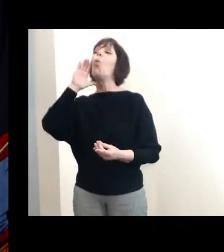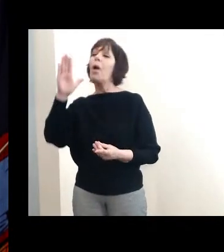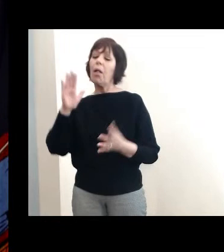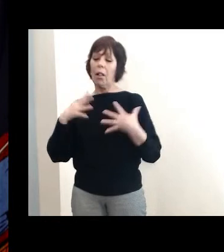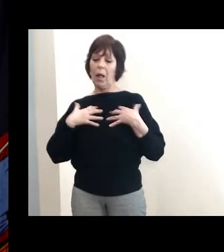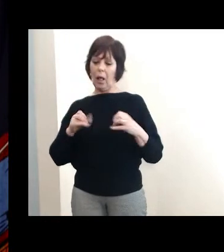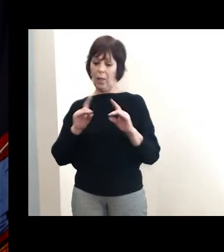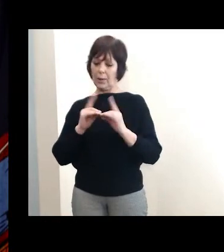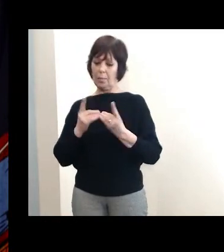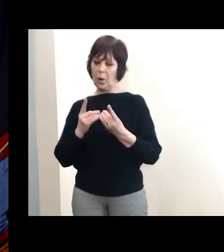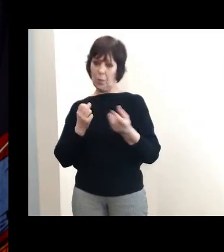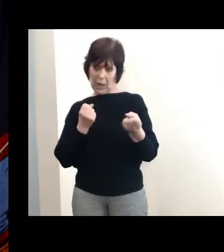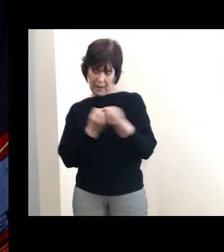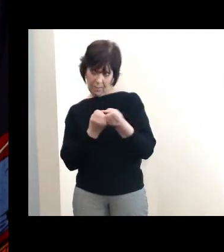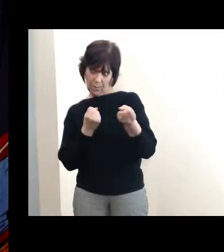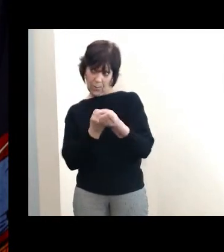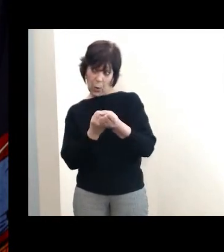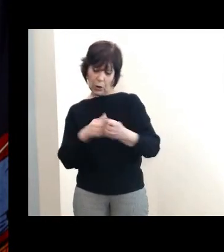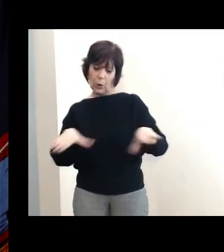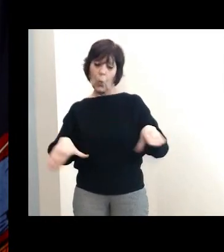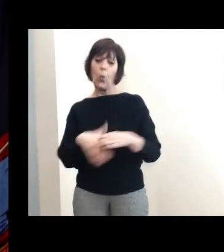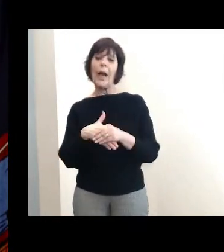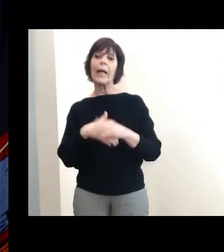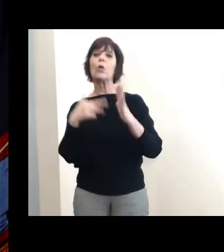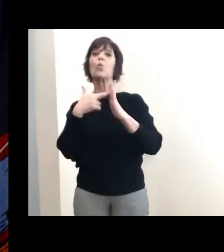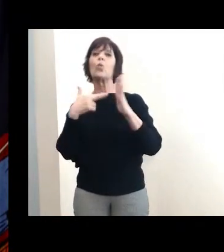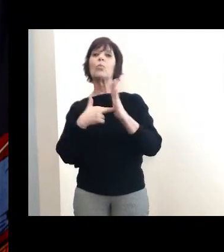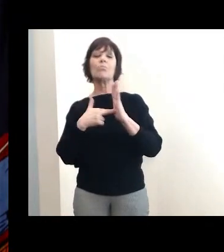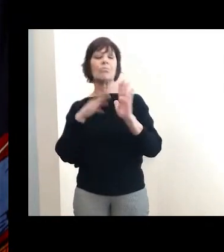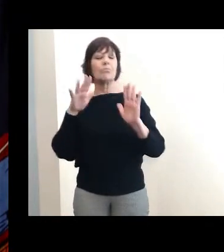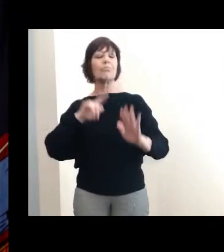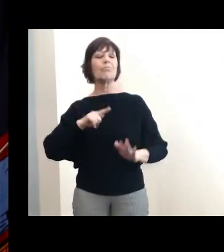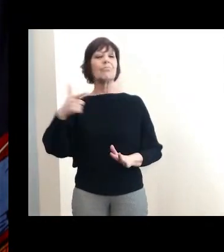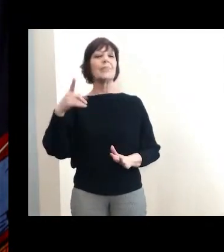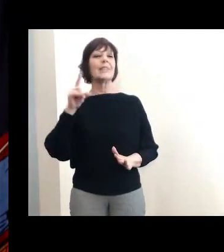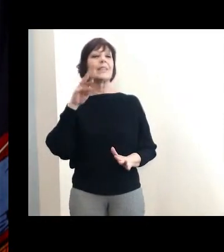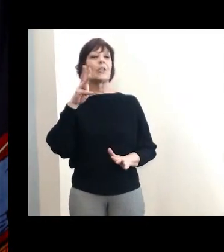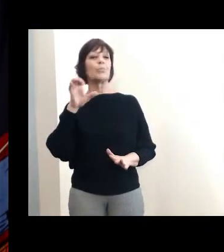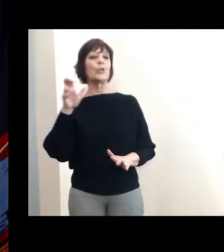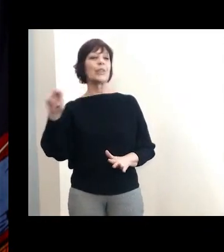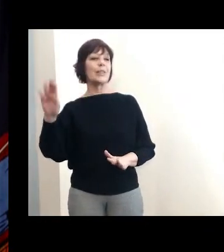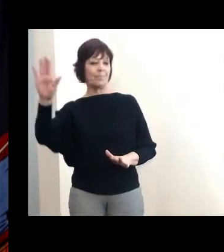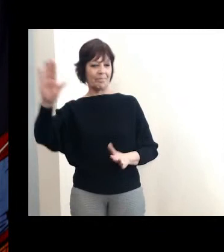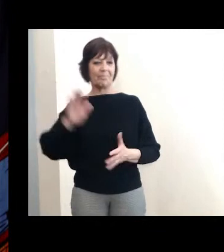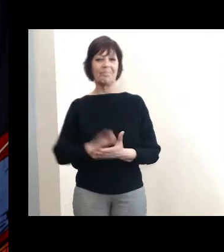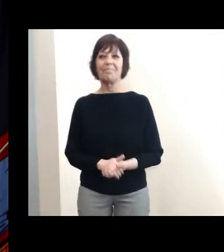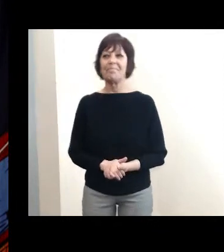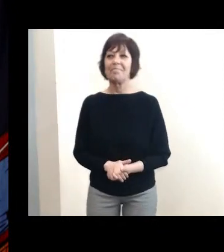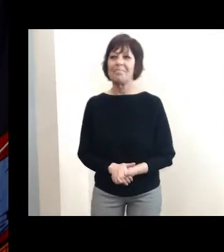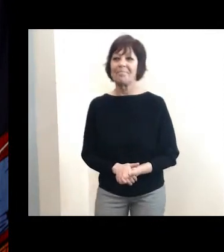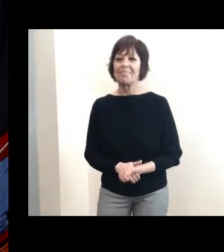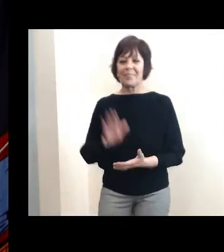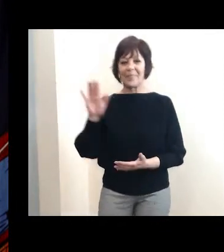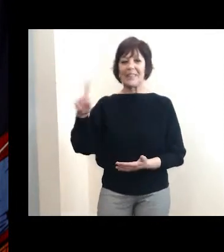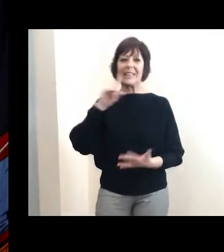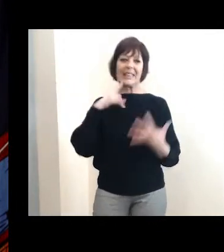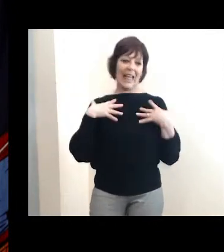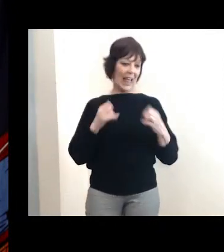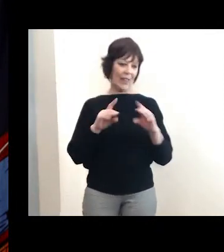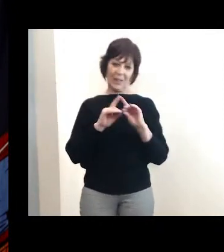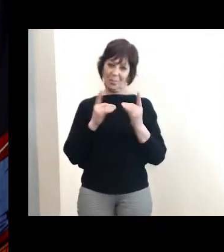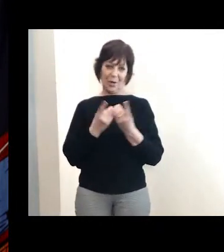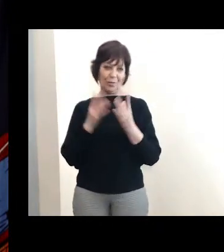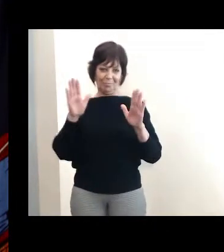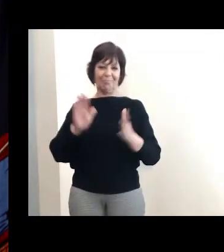try to enforce wedding compliance? I'll turn this over to Dr. Burstein, because the health department, as you note, is the